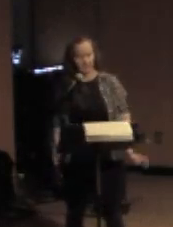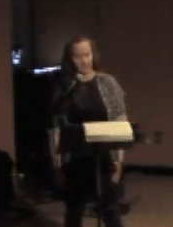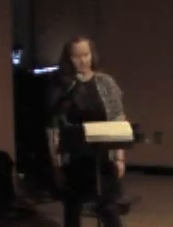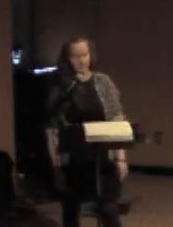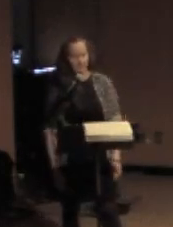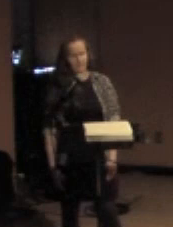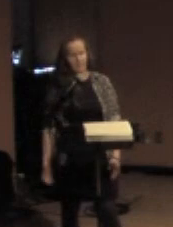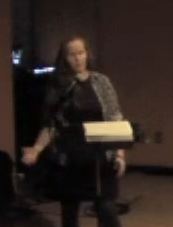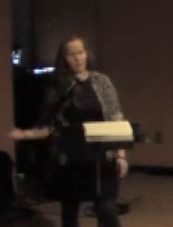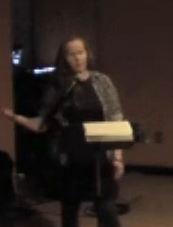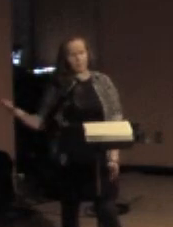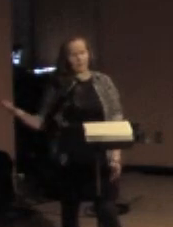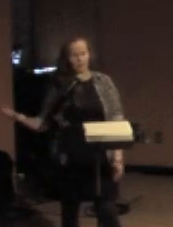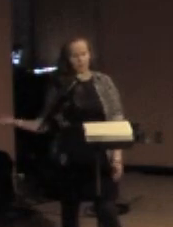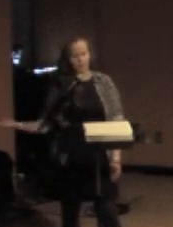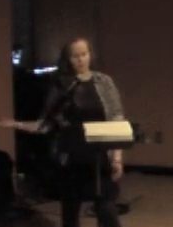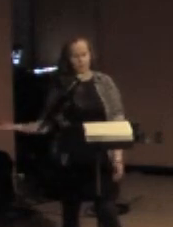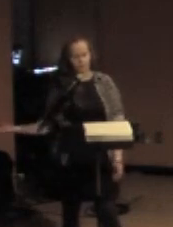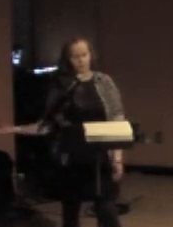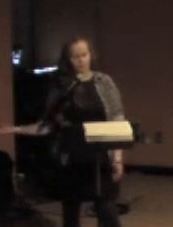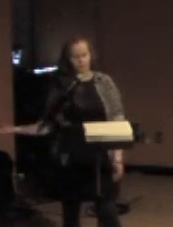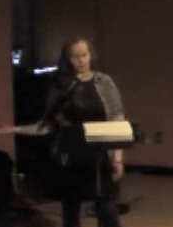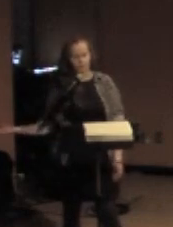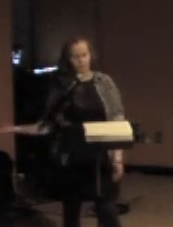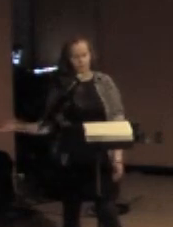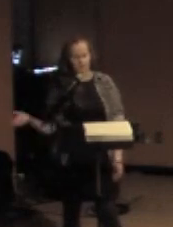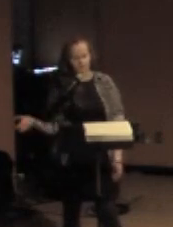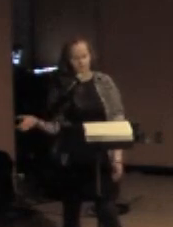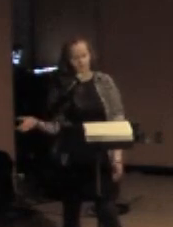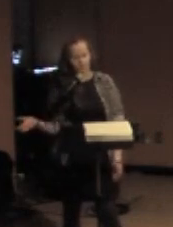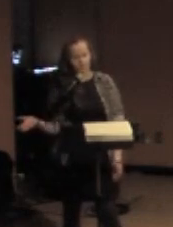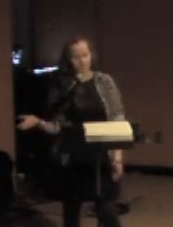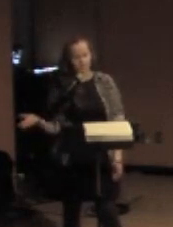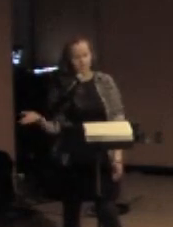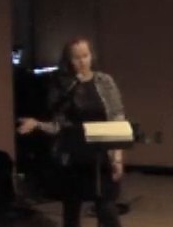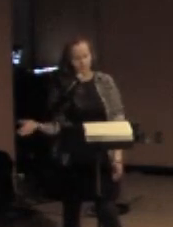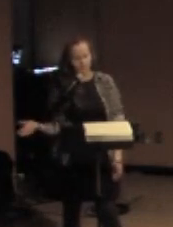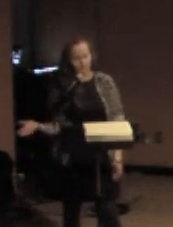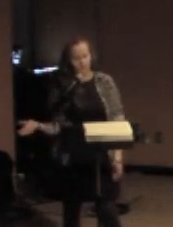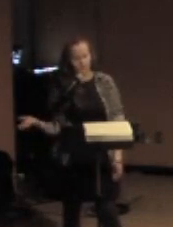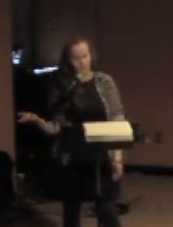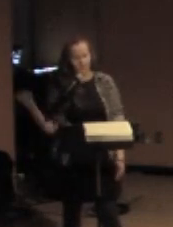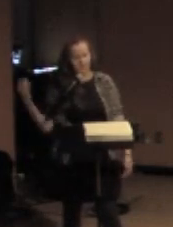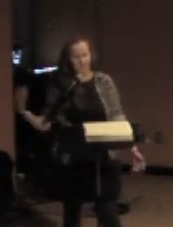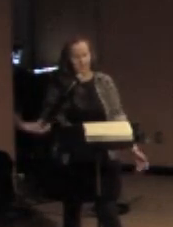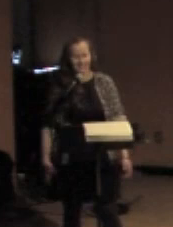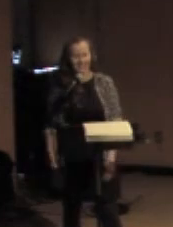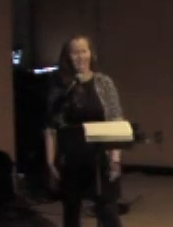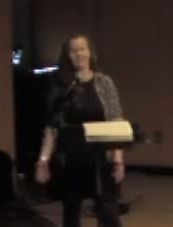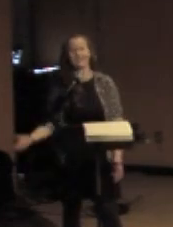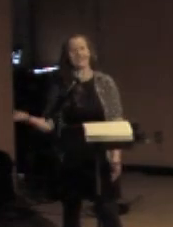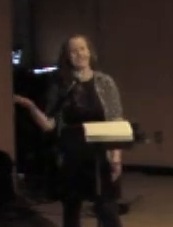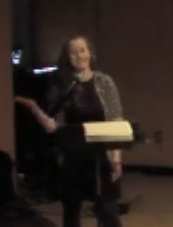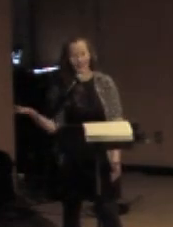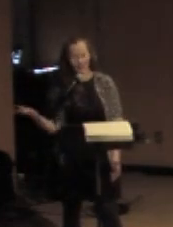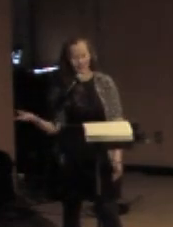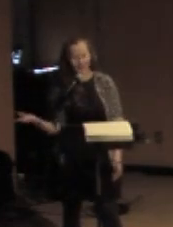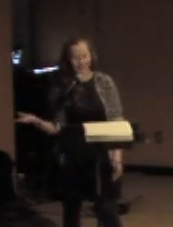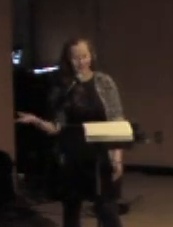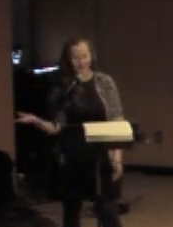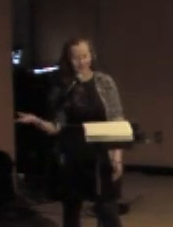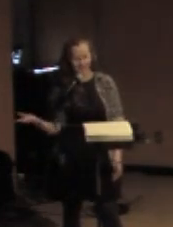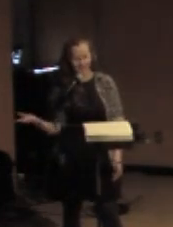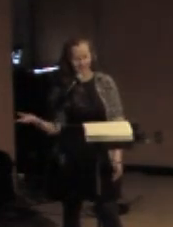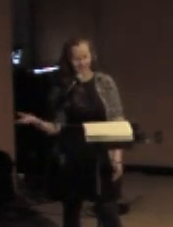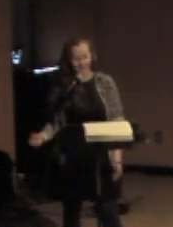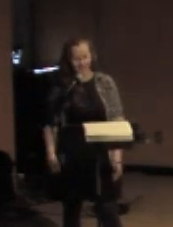please he's going to wake up soon this one only a couple of hours until he's up and